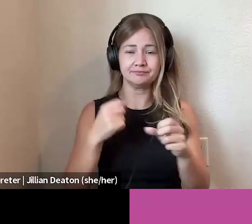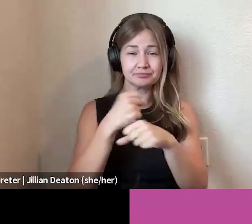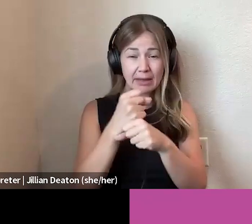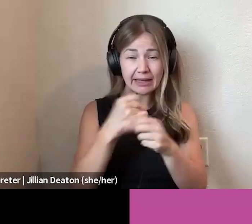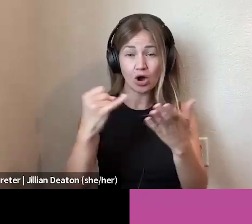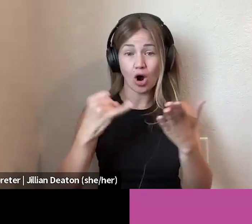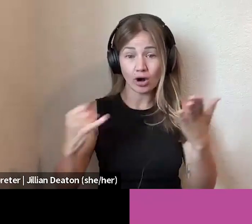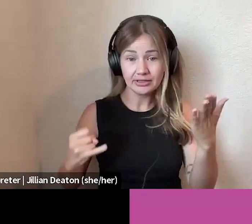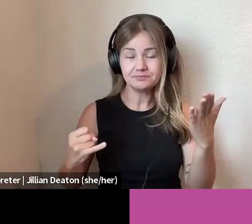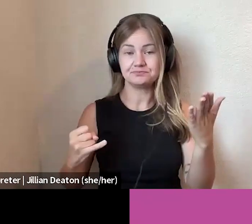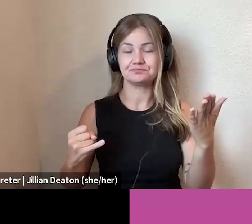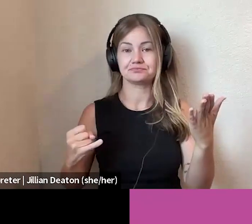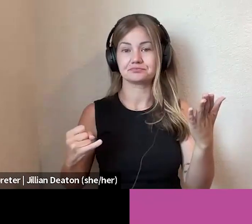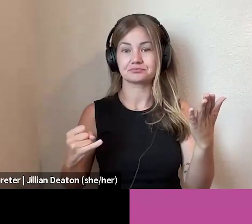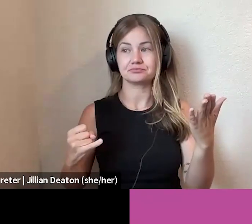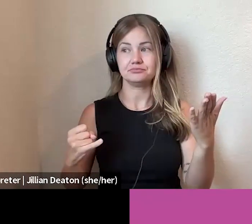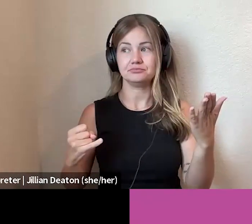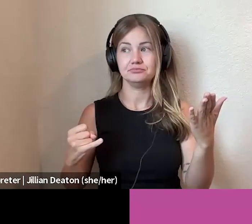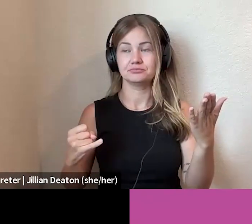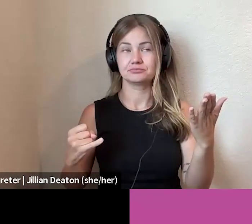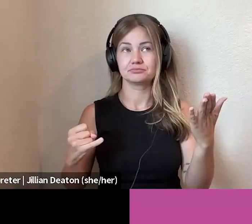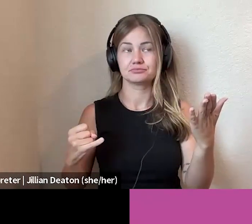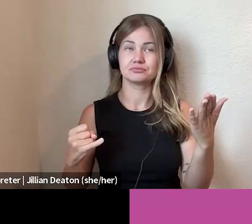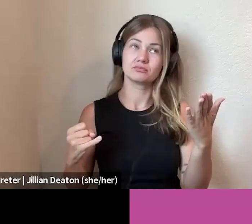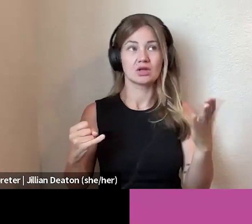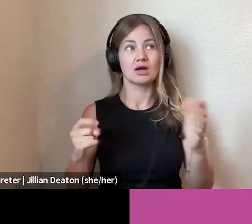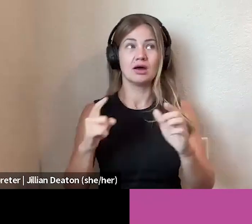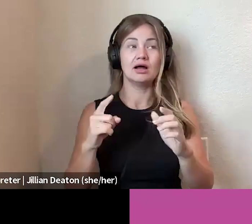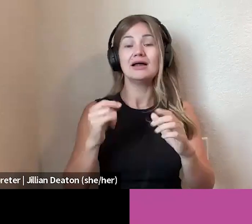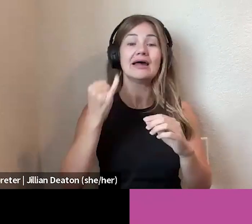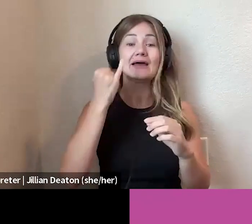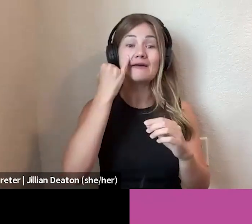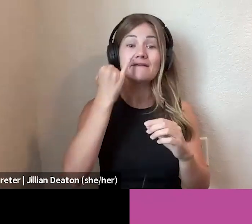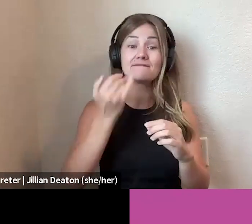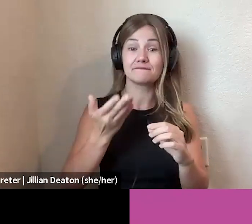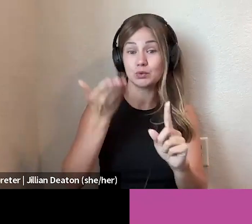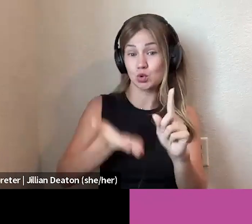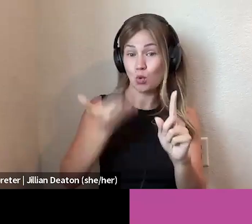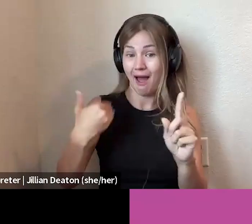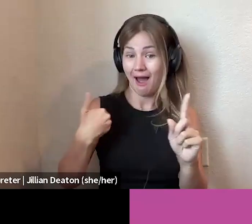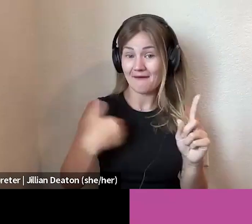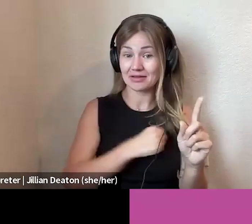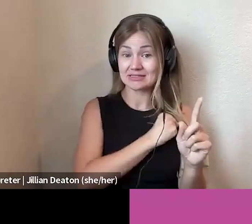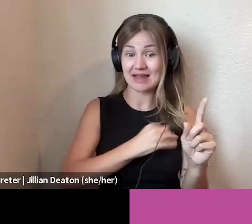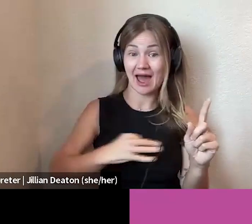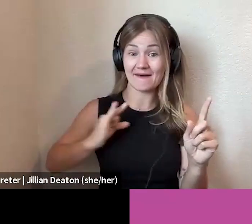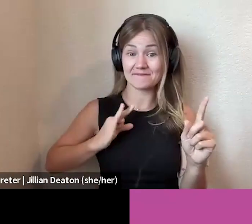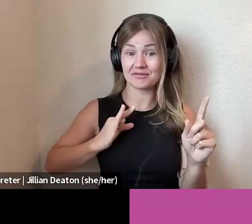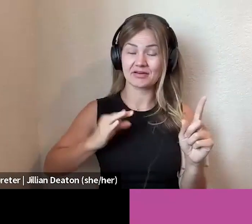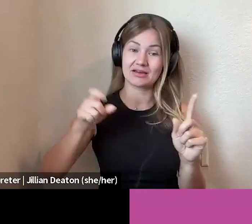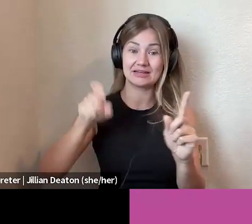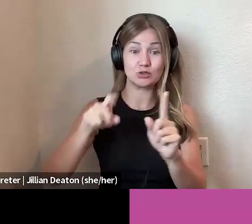but, and this might not apply to the emerging, but if you have staff and have to file 990,